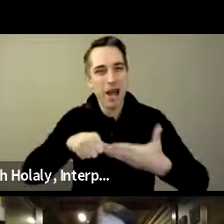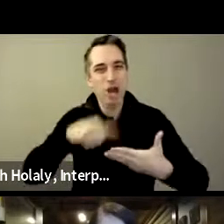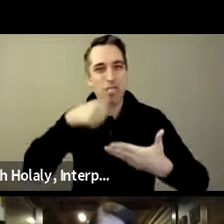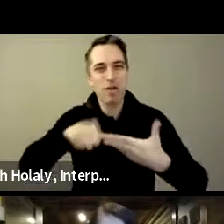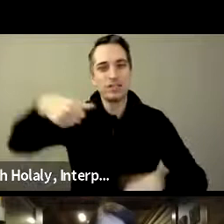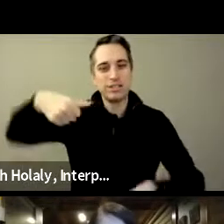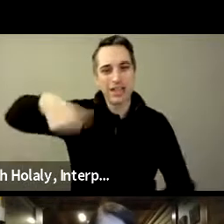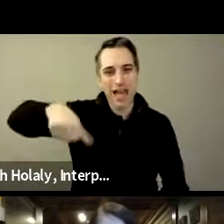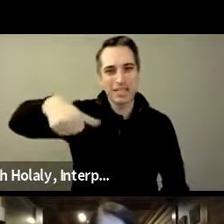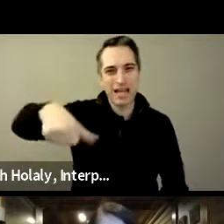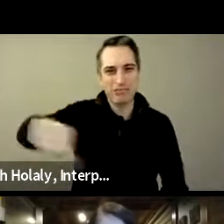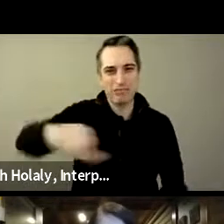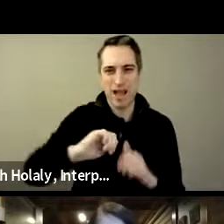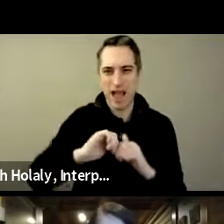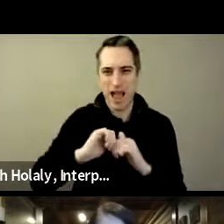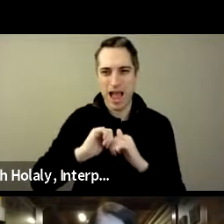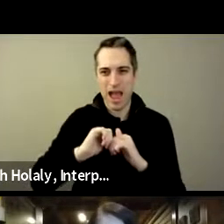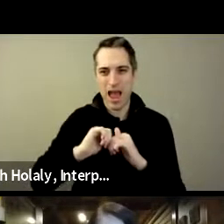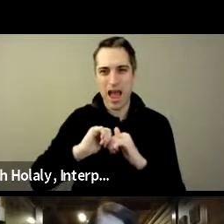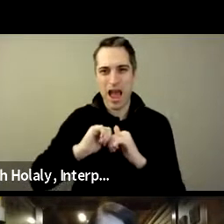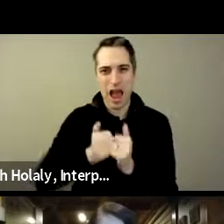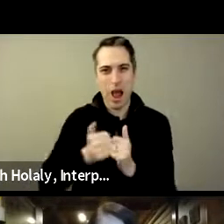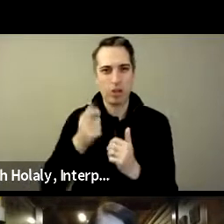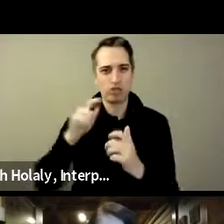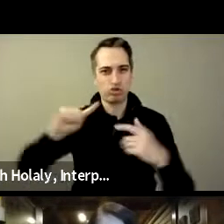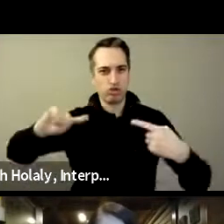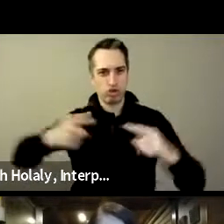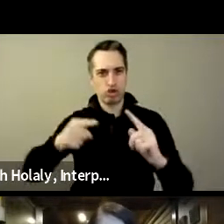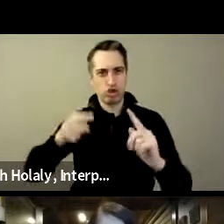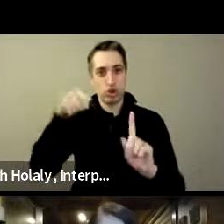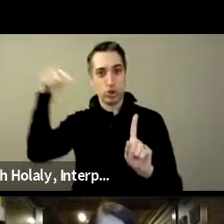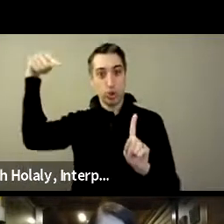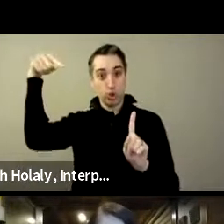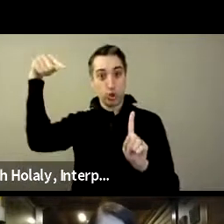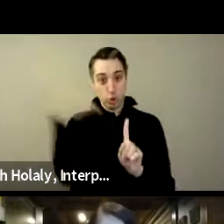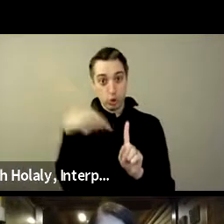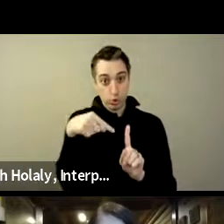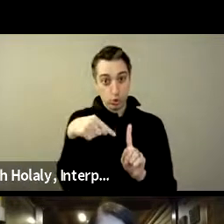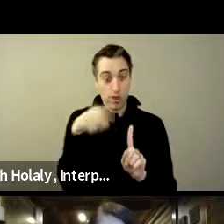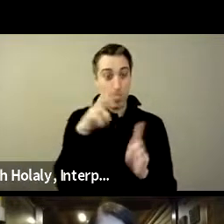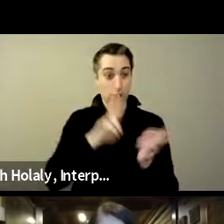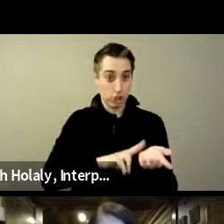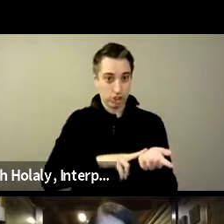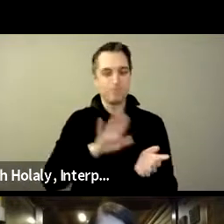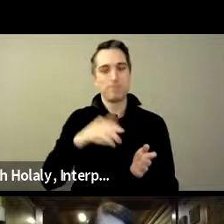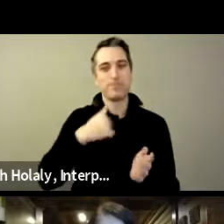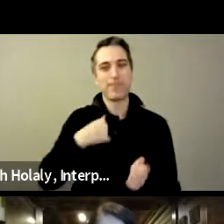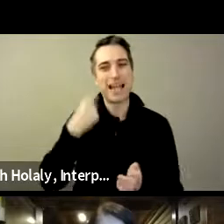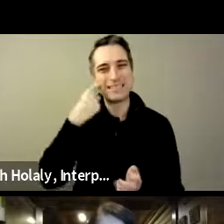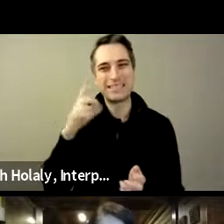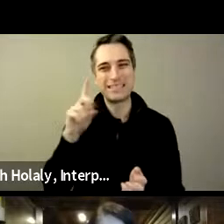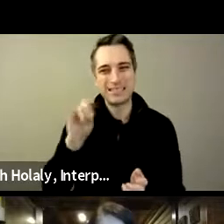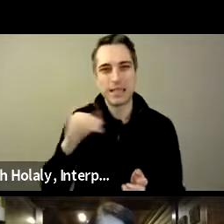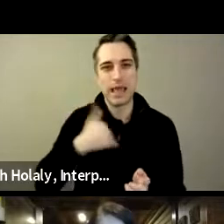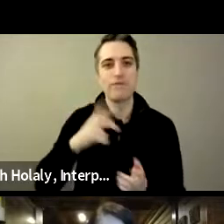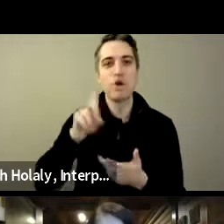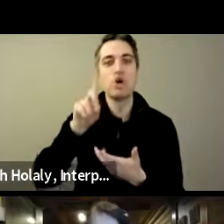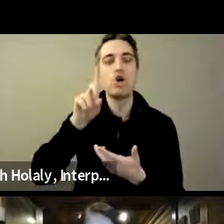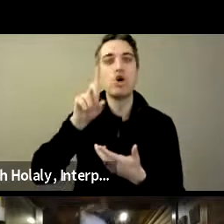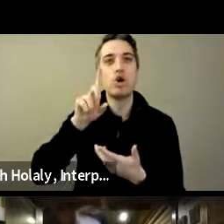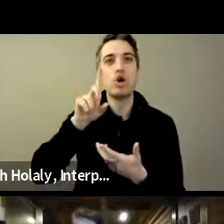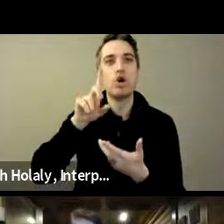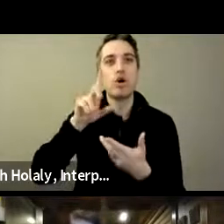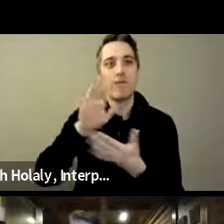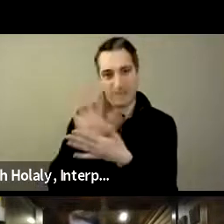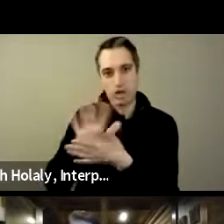How does it hurt you? And my issue is, as a nurse, and I just did a video on racism in your health,